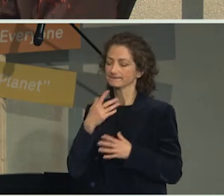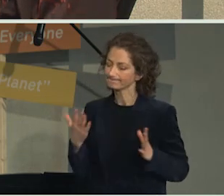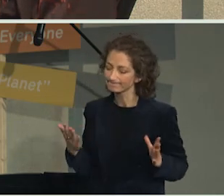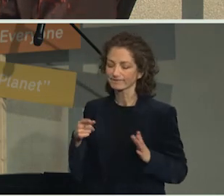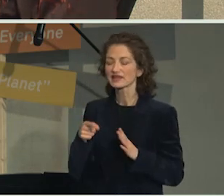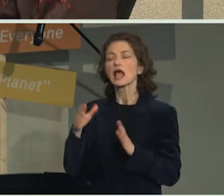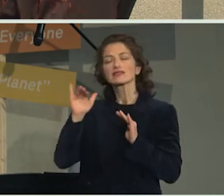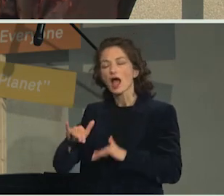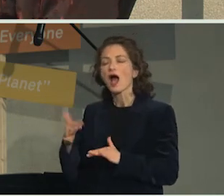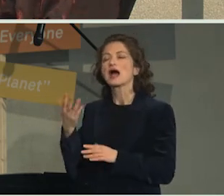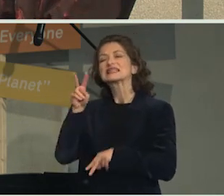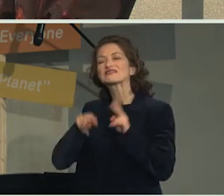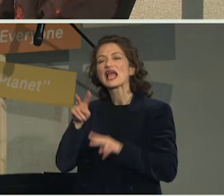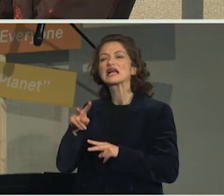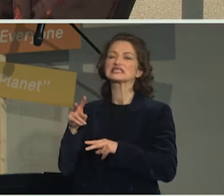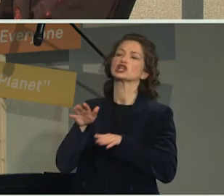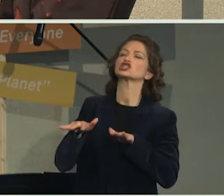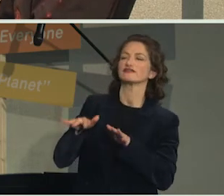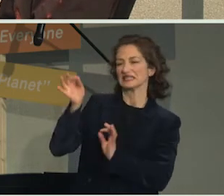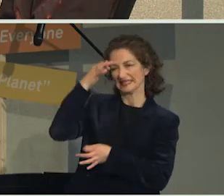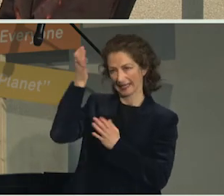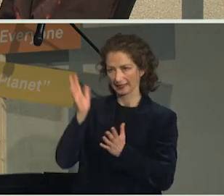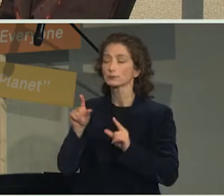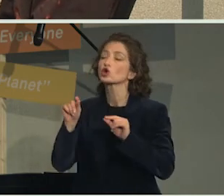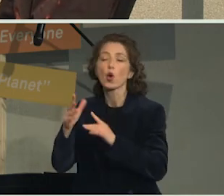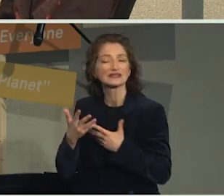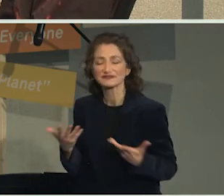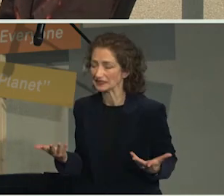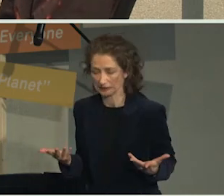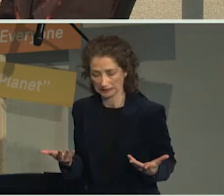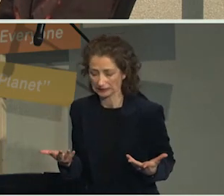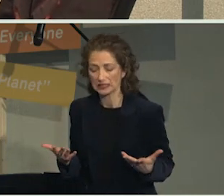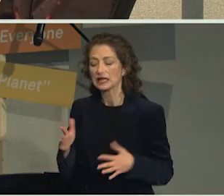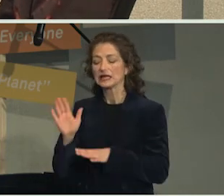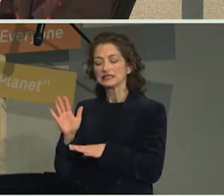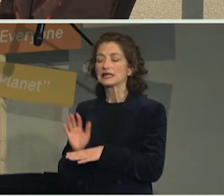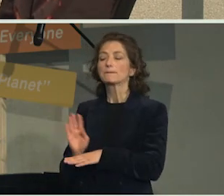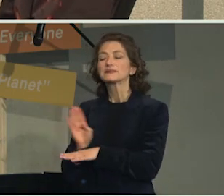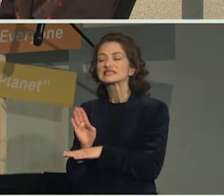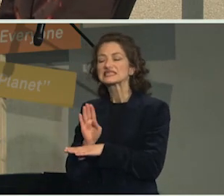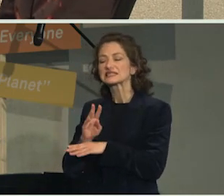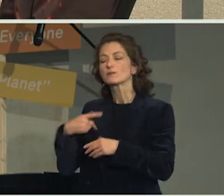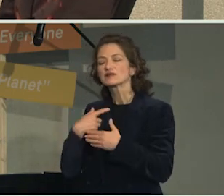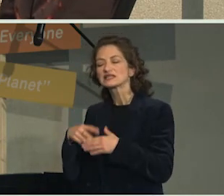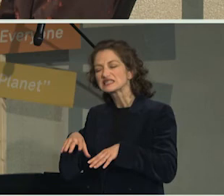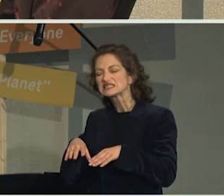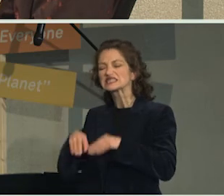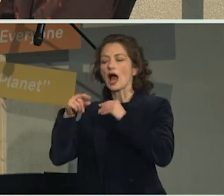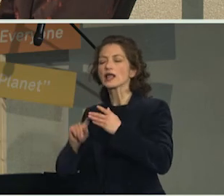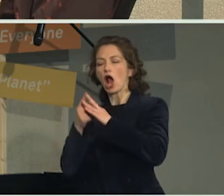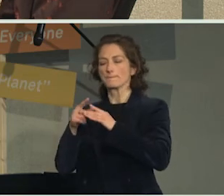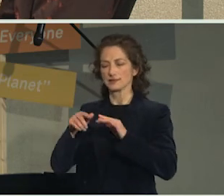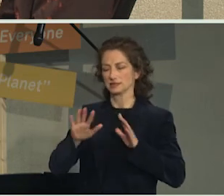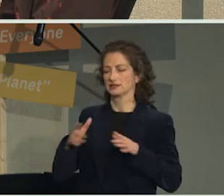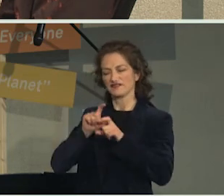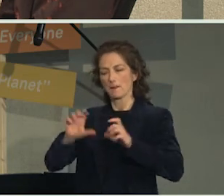business ideas. It believes it is possible to create both profitable business startups and stay true to values